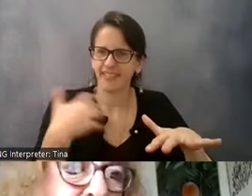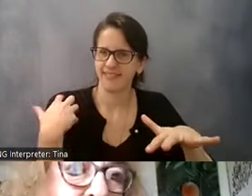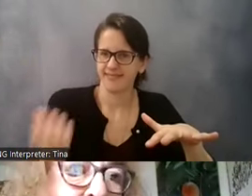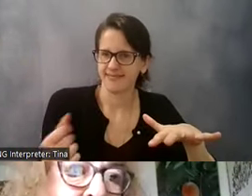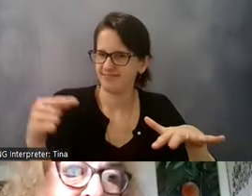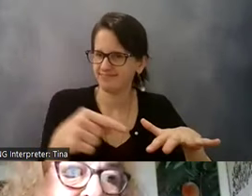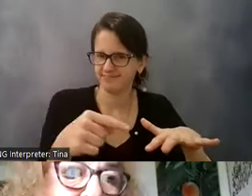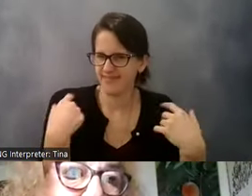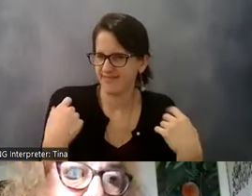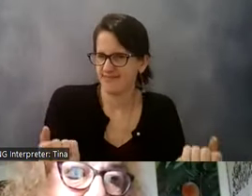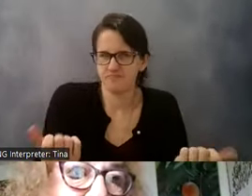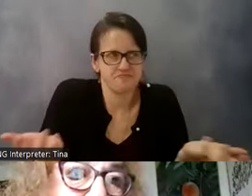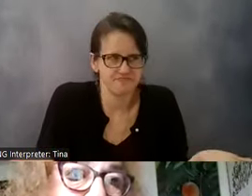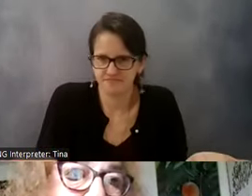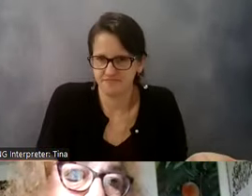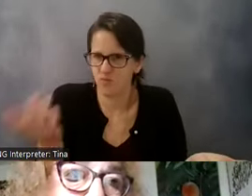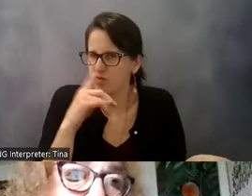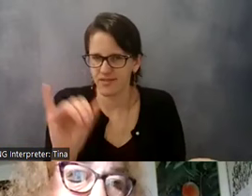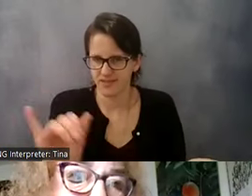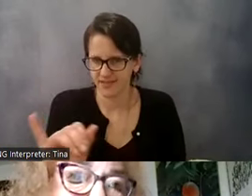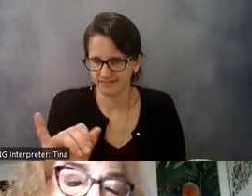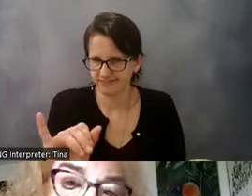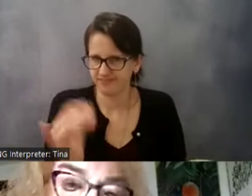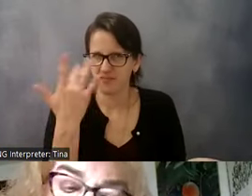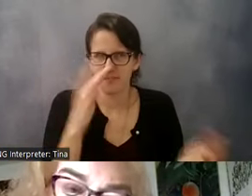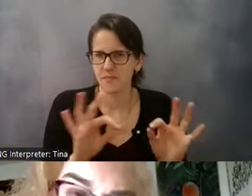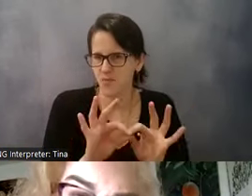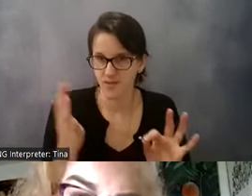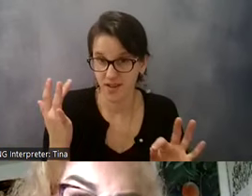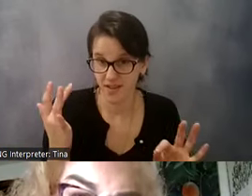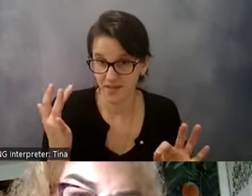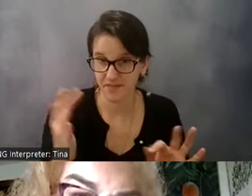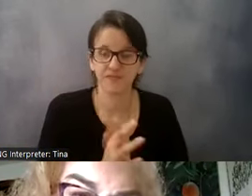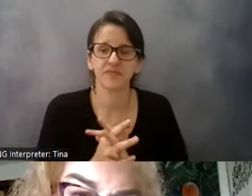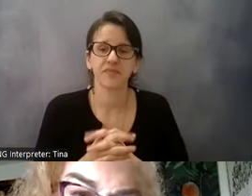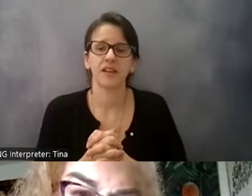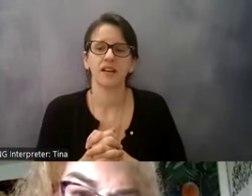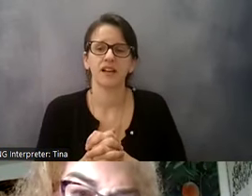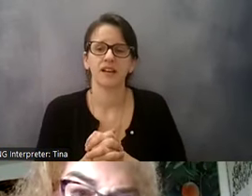healthy soil? Why is it so important? Well, the most